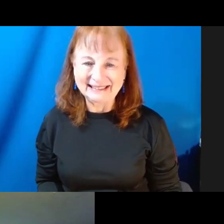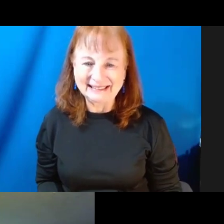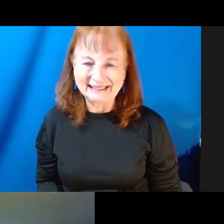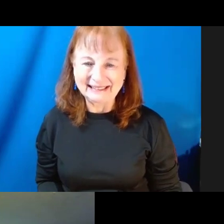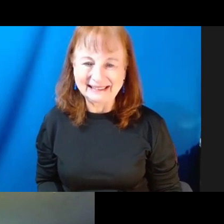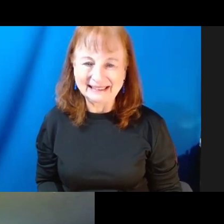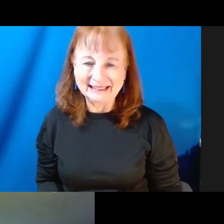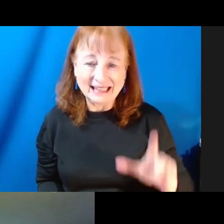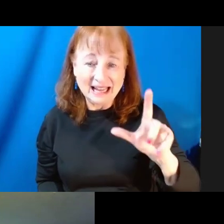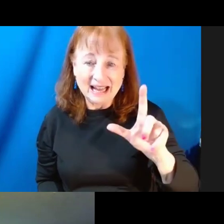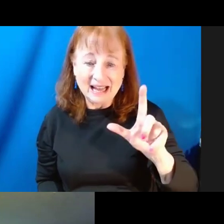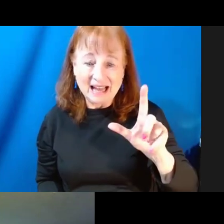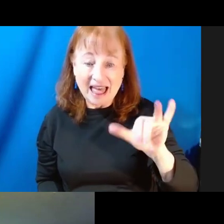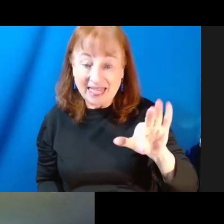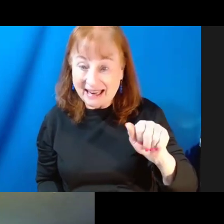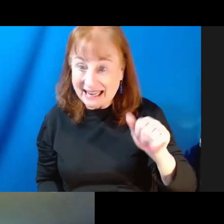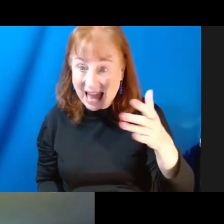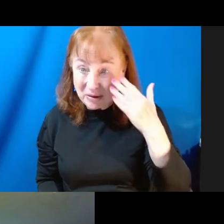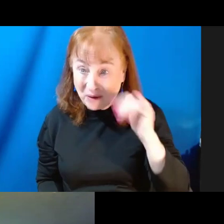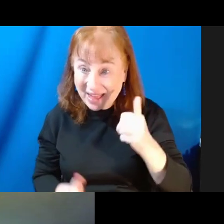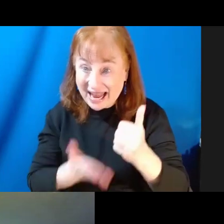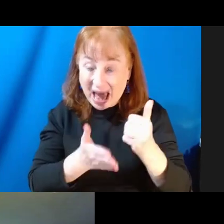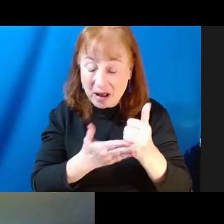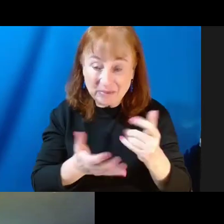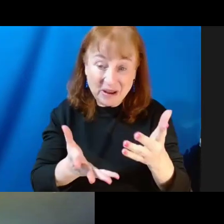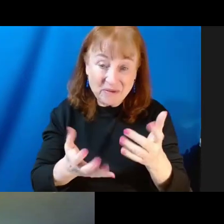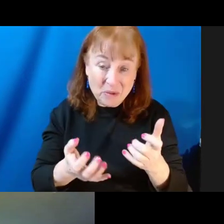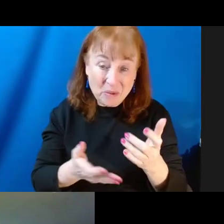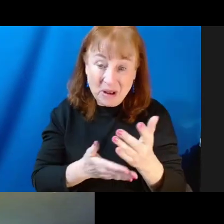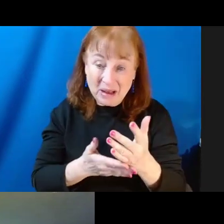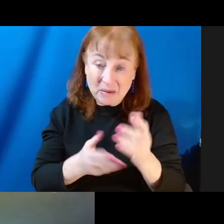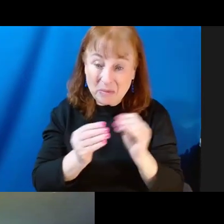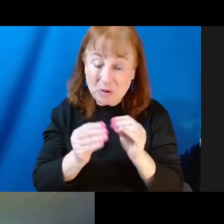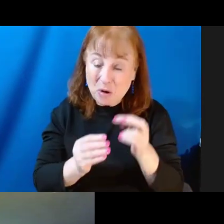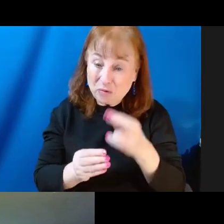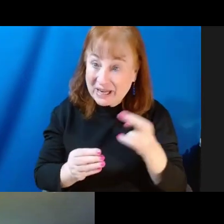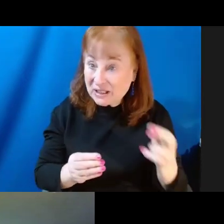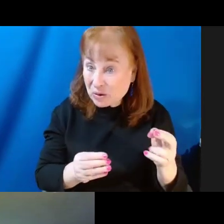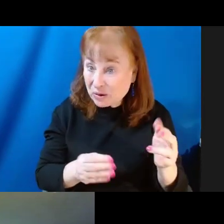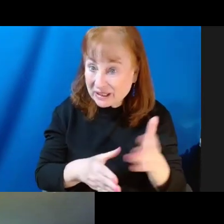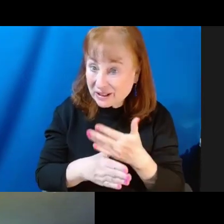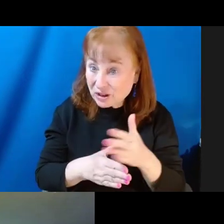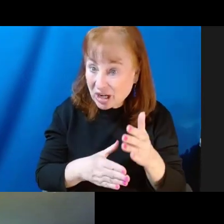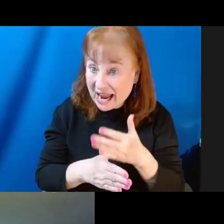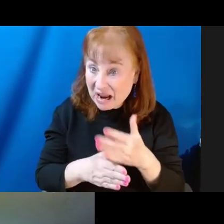So Lydia, I don't know if that helped at all. If you want some more resources shared or